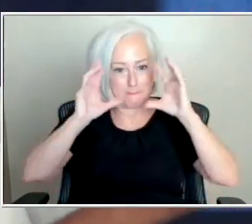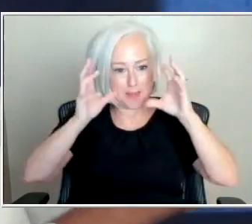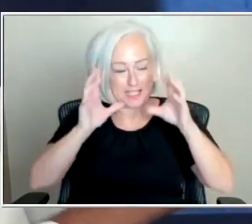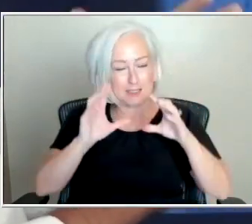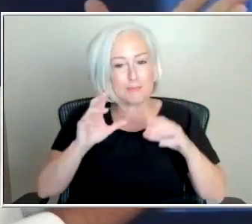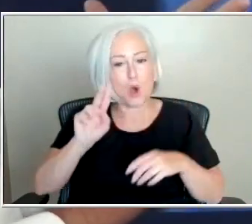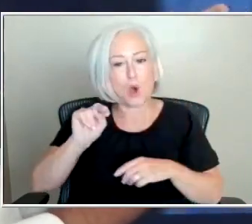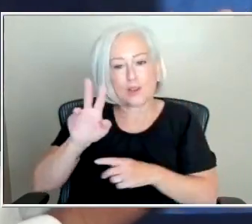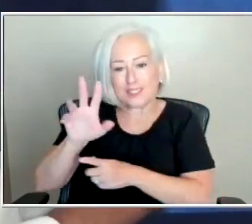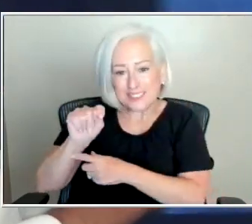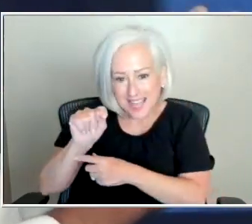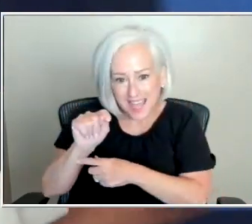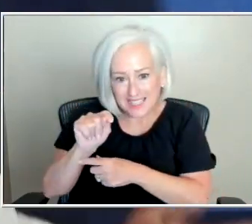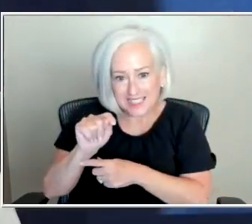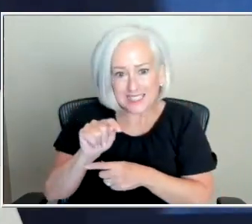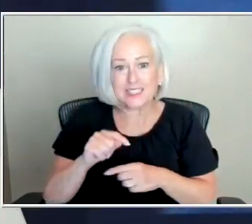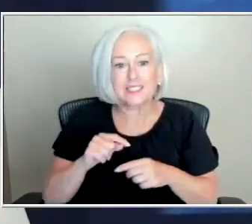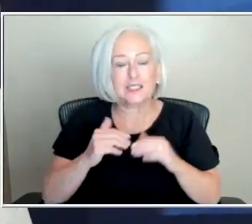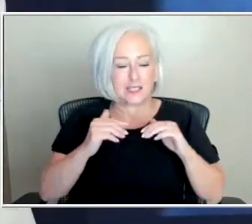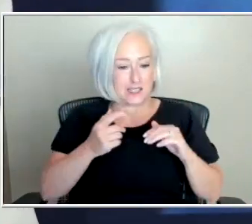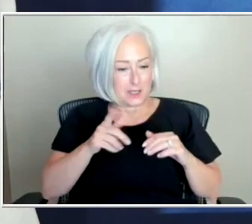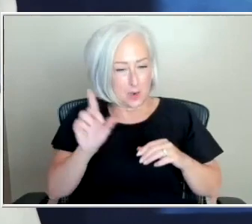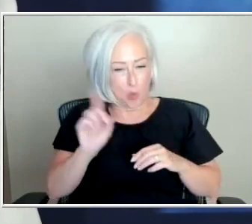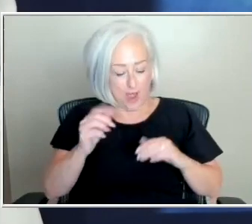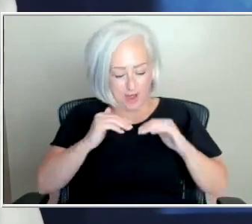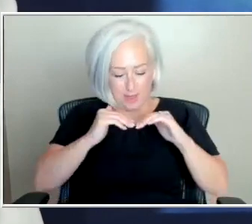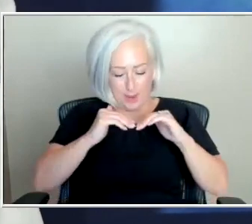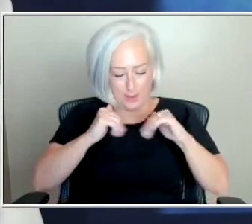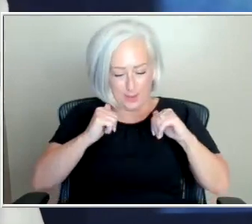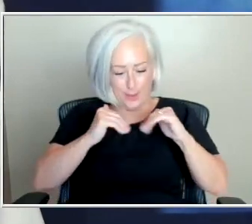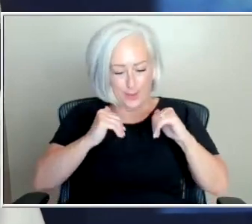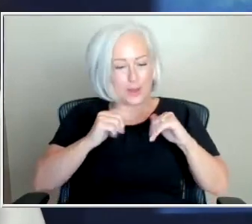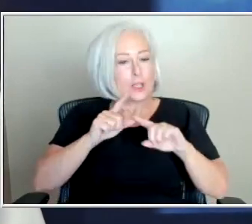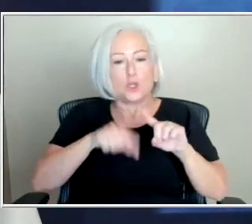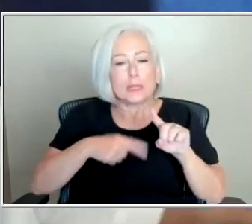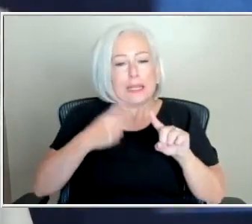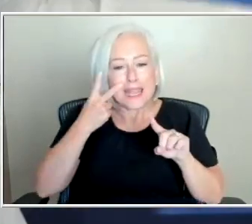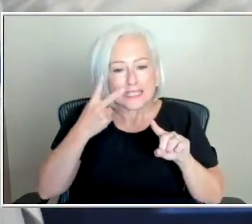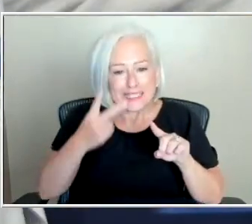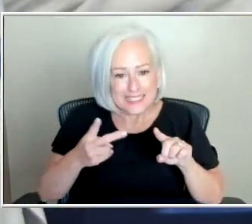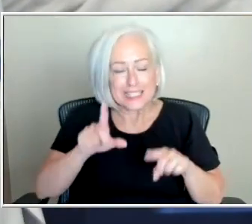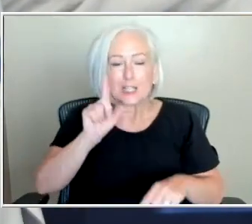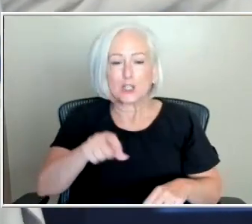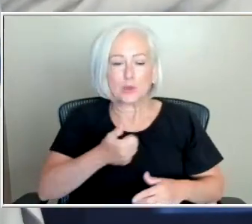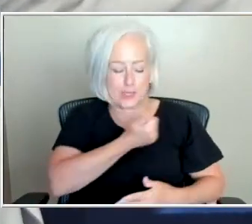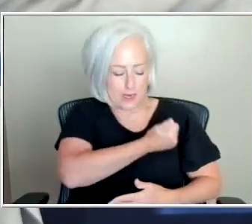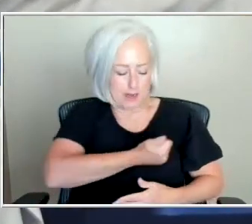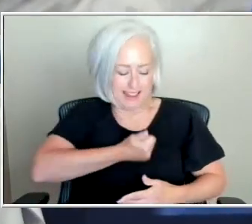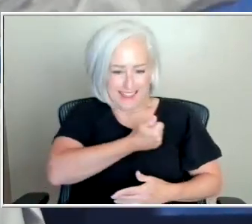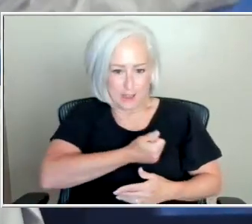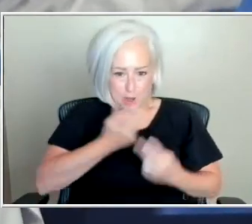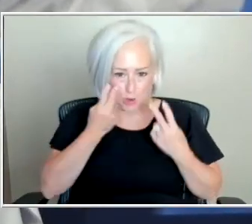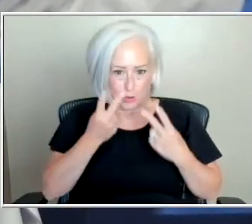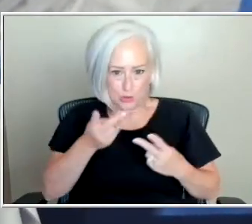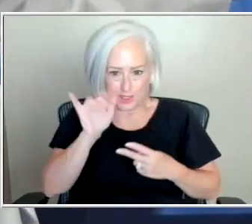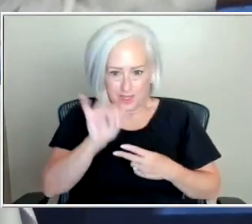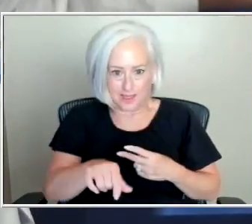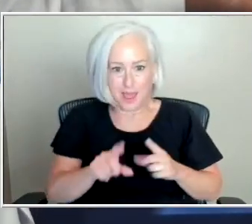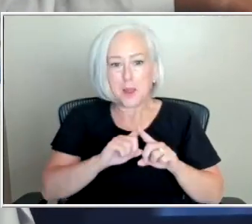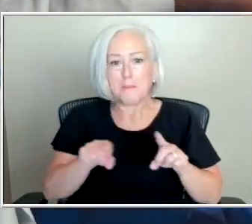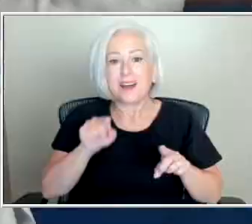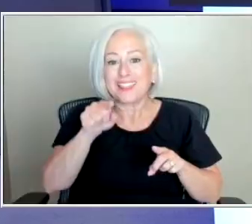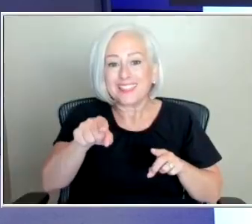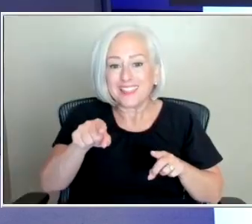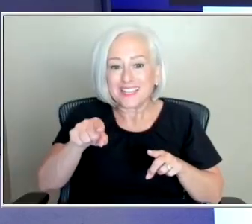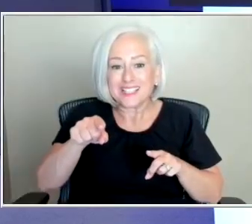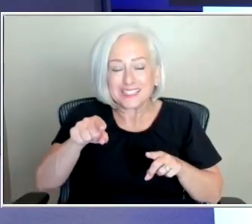on the inside. Now the leaflets you can't see because they're so thin on this. You need the echo to be able to see that. And this is the arteriogram where we deliver contrasting. You can